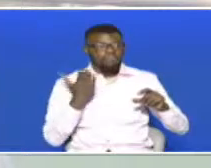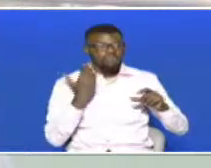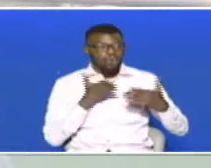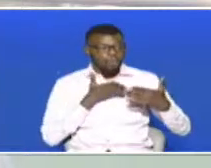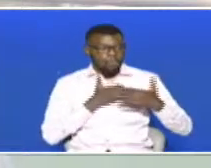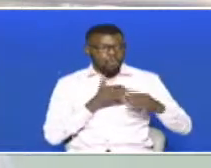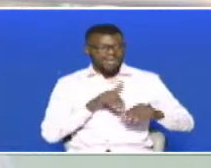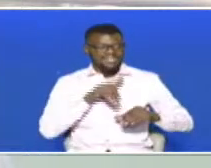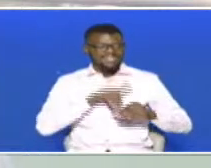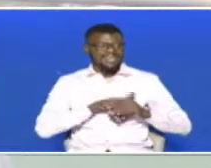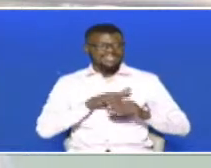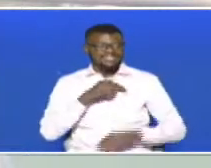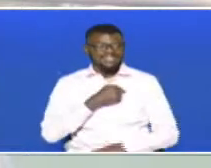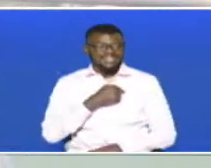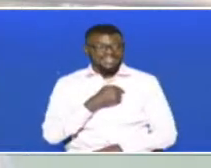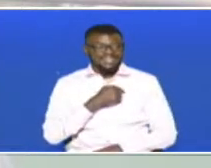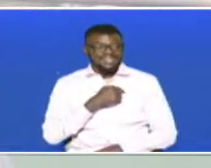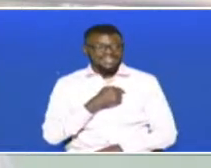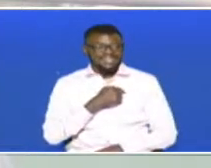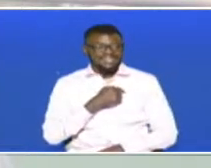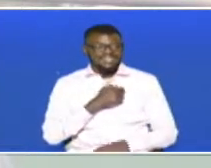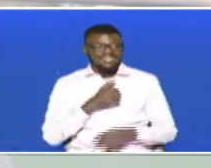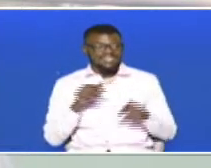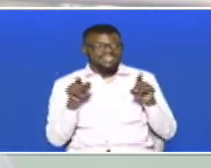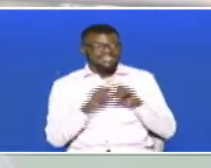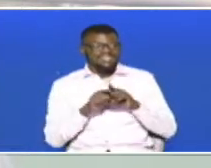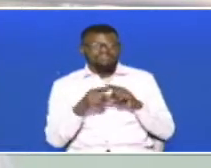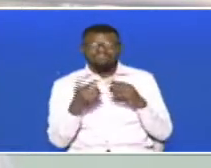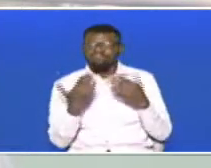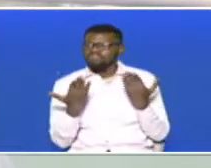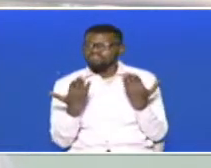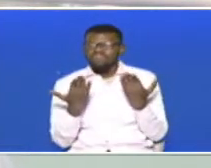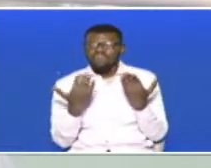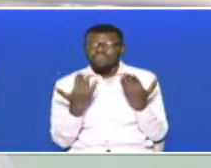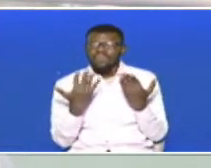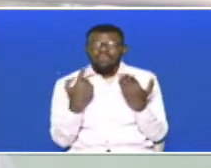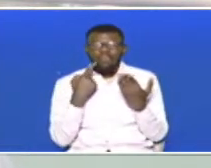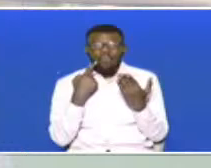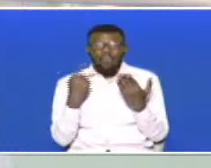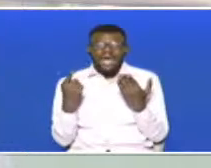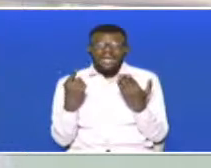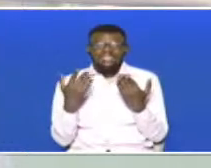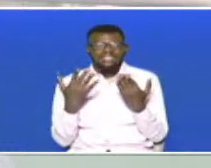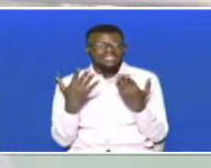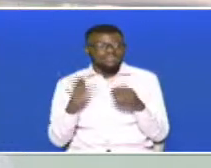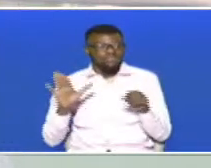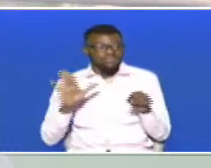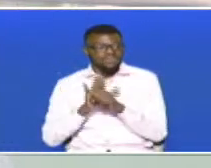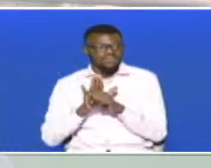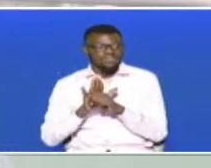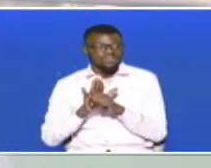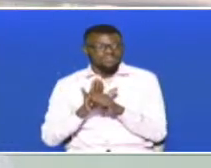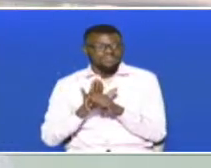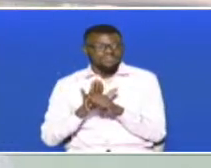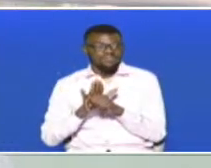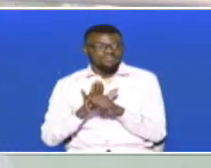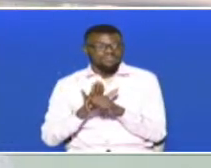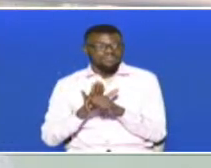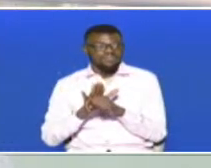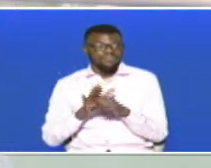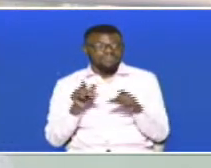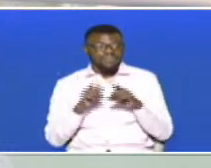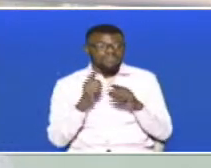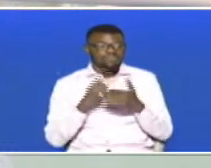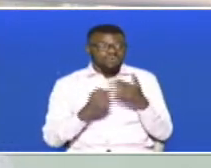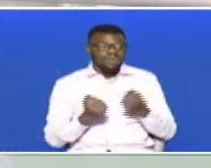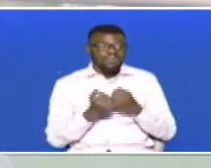blocked significantly. And the gradient was more than 100, that is 110/54. What does that mean? So the gradient,